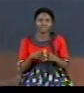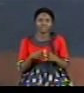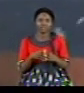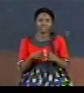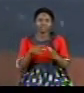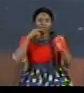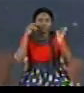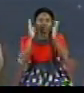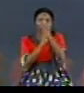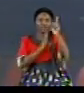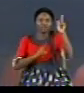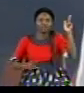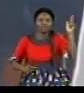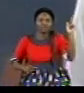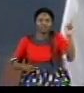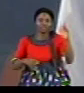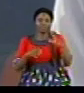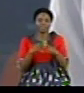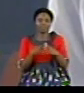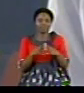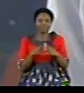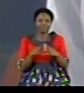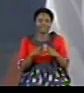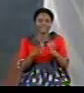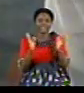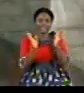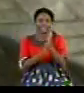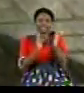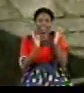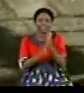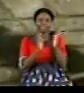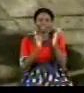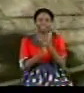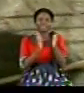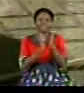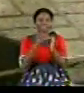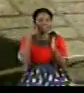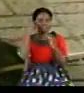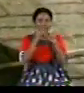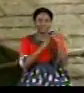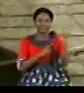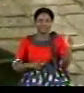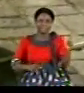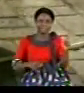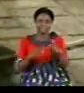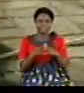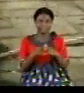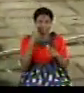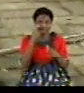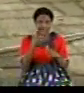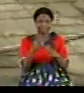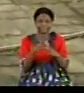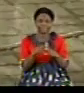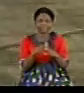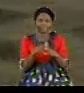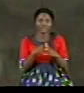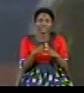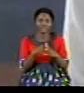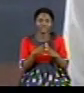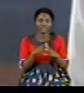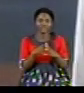Lord. Put your hands together for the Lord. You see? Match that